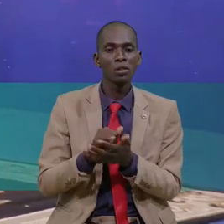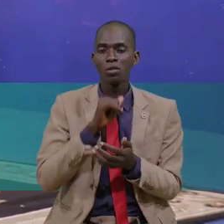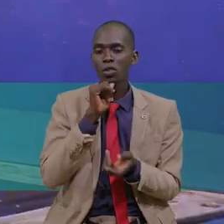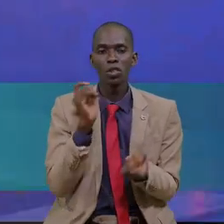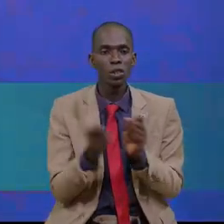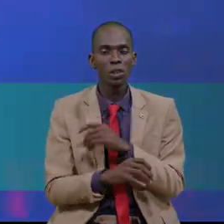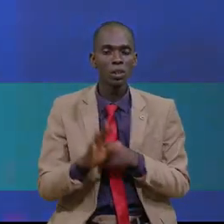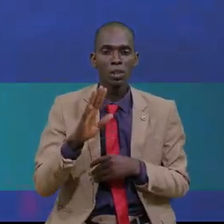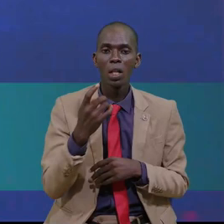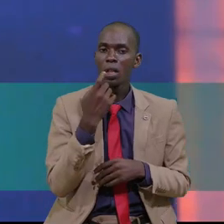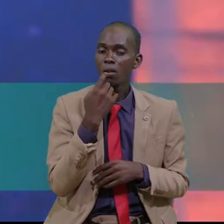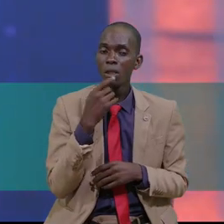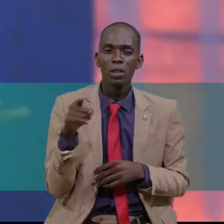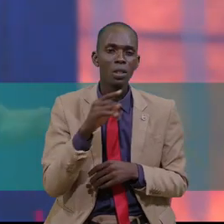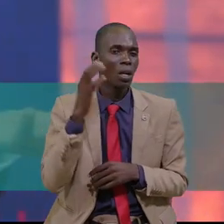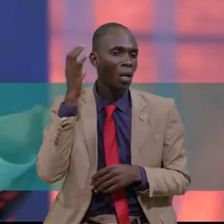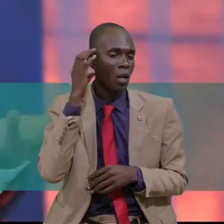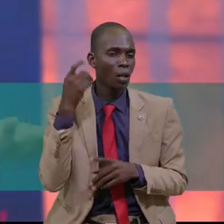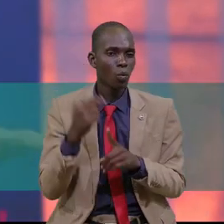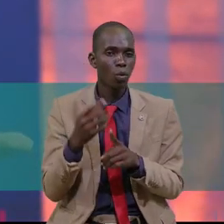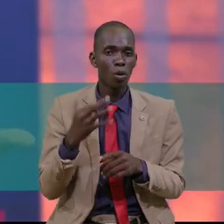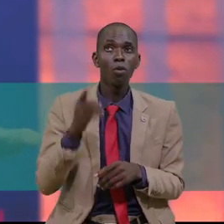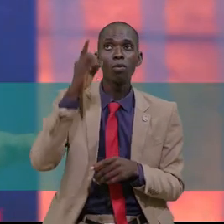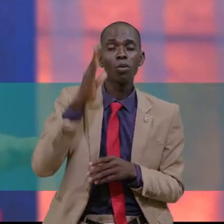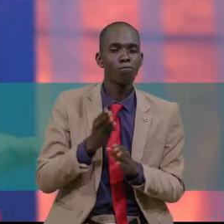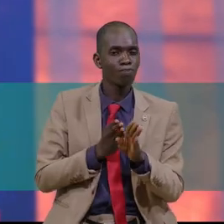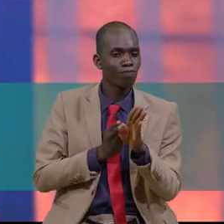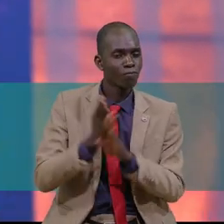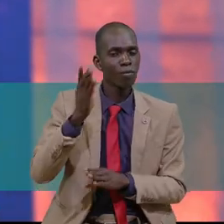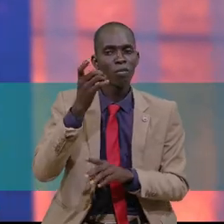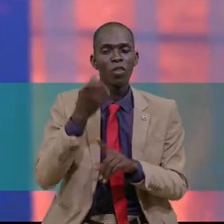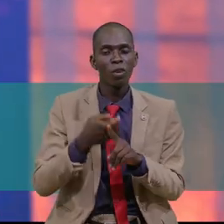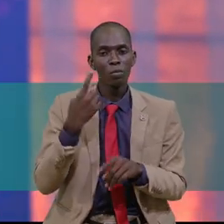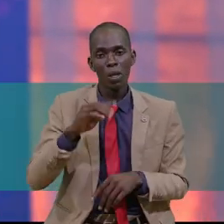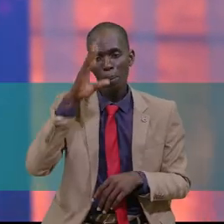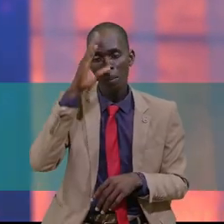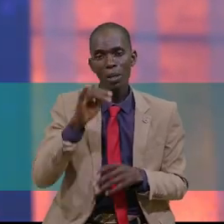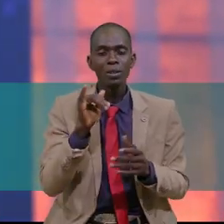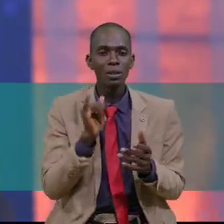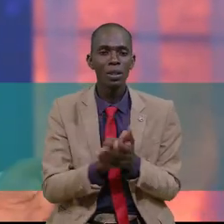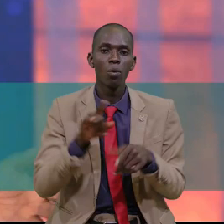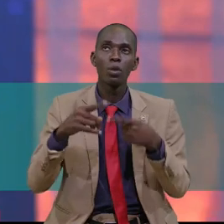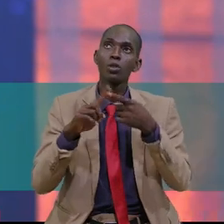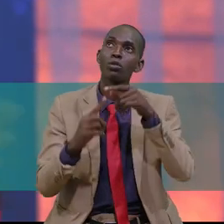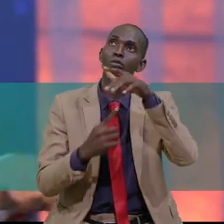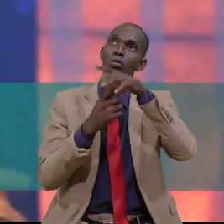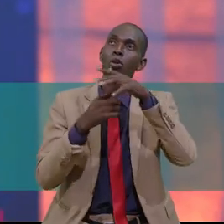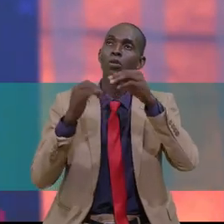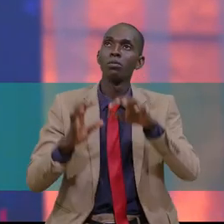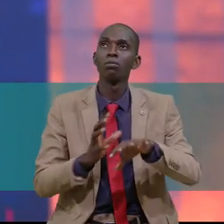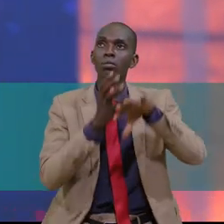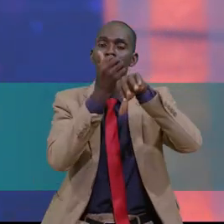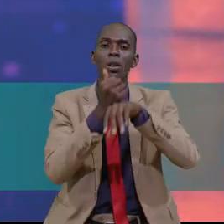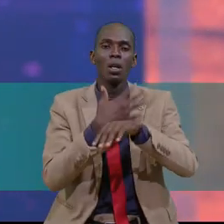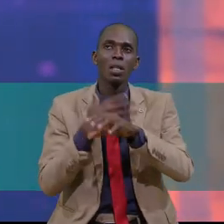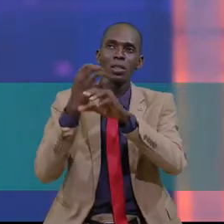the word of God directly from the man who went to the top of the mountain and received the covenant, the